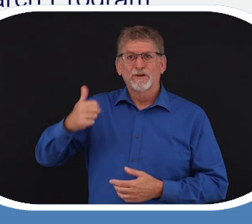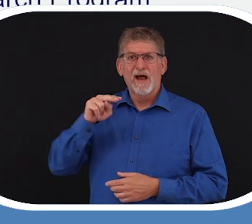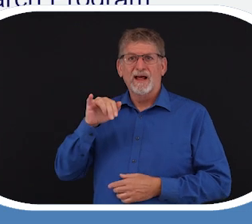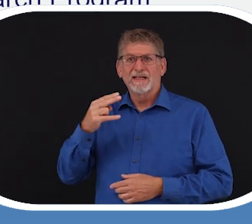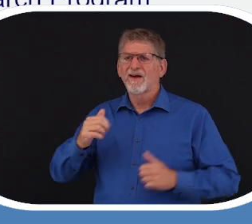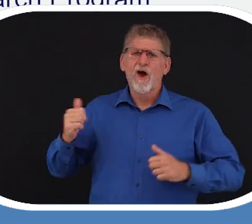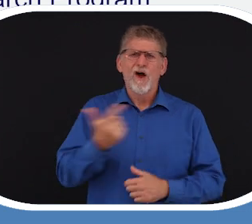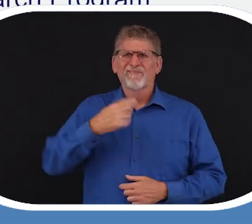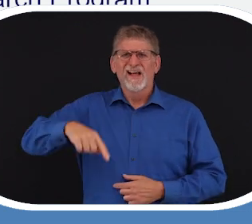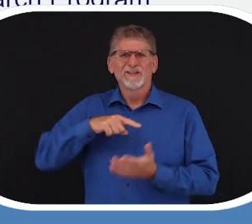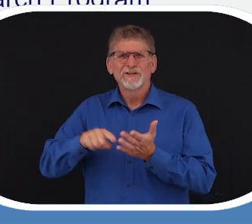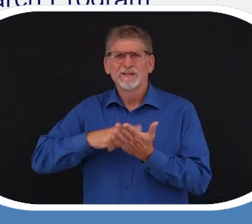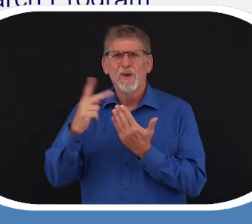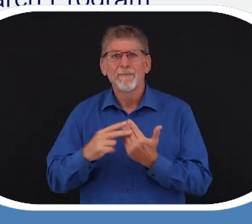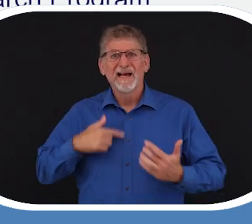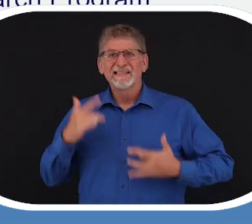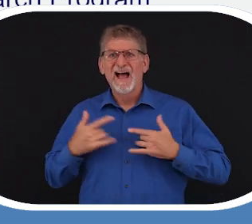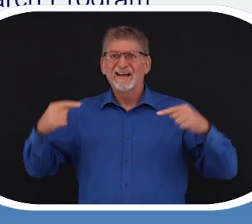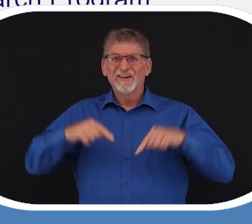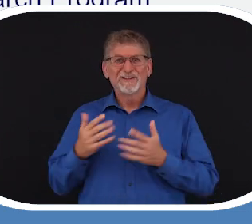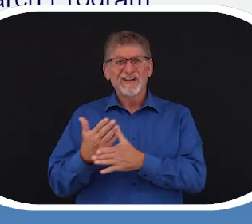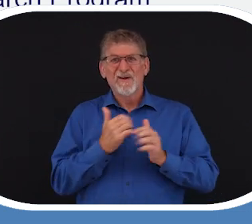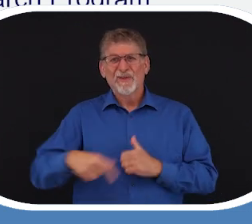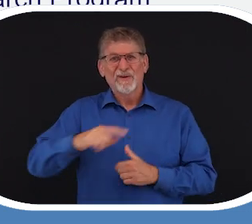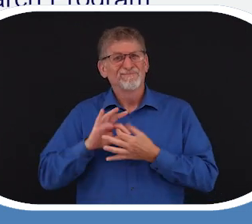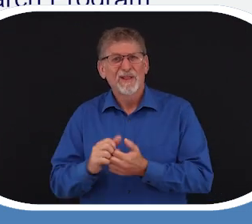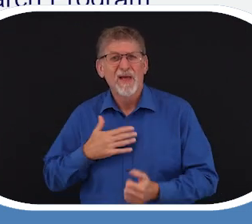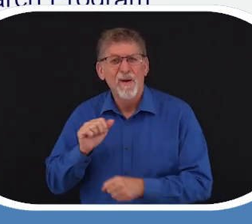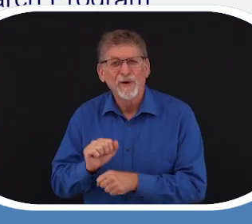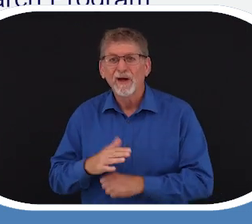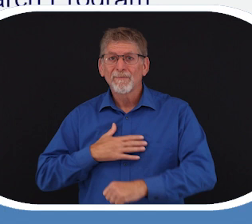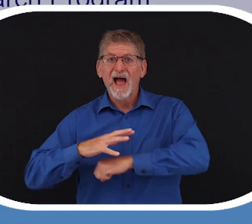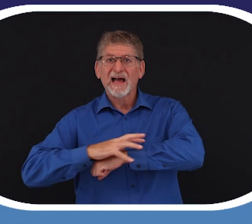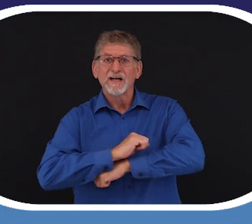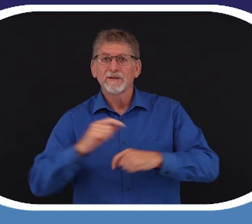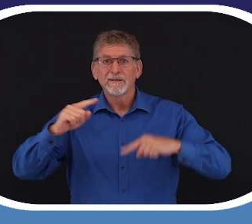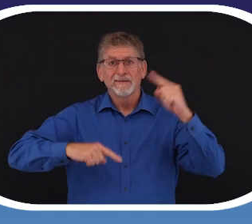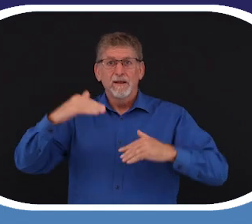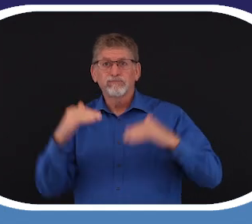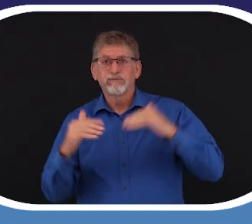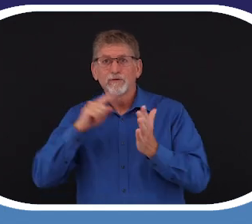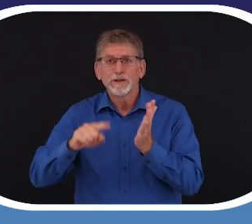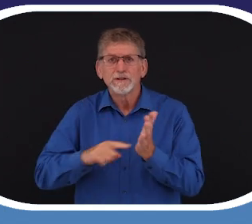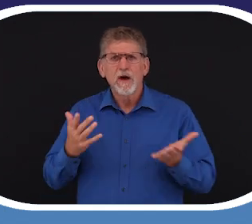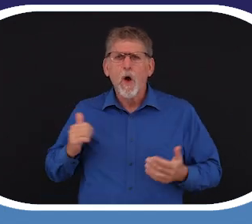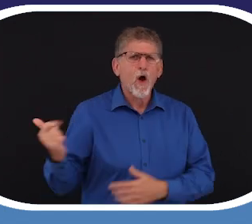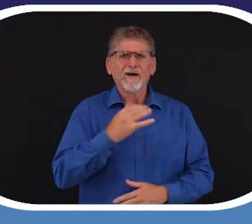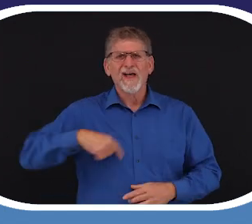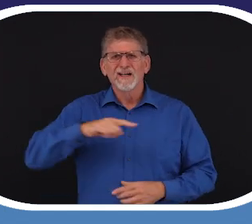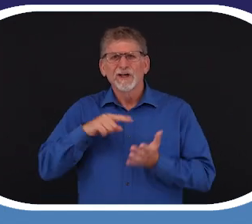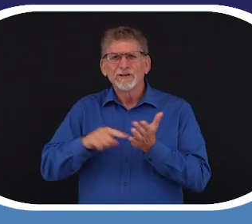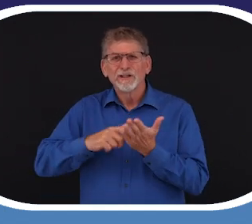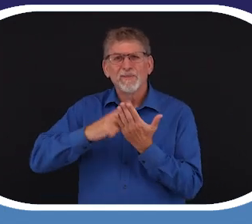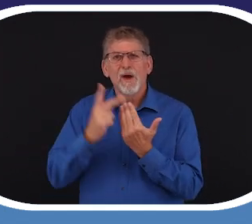my cancer disparities research, and what the All of Us Research Program is doing to engage citizen and community science. I want to start this conversation off today with